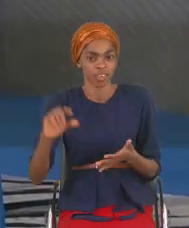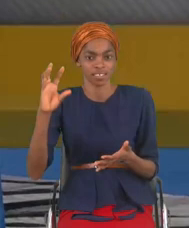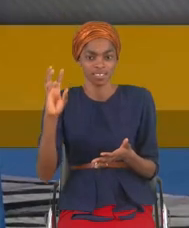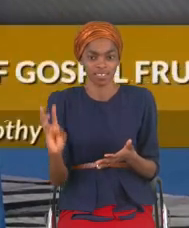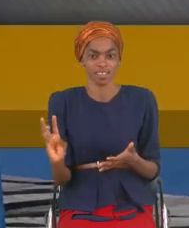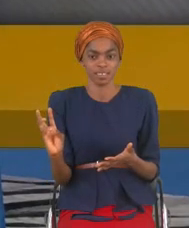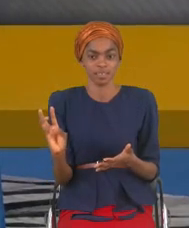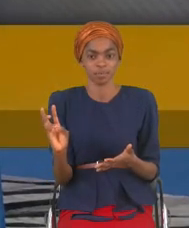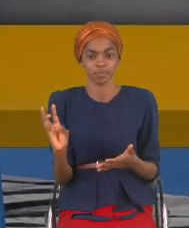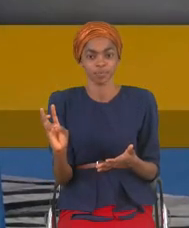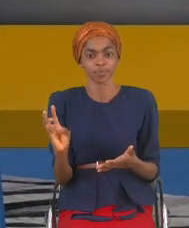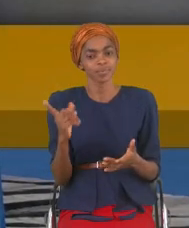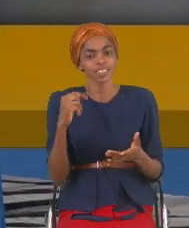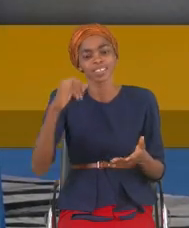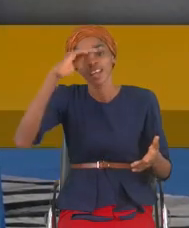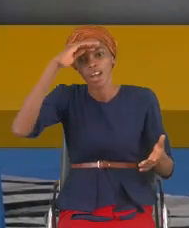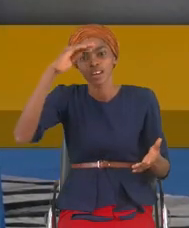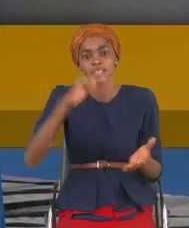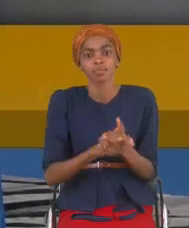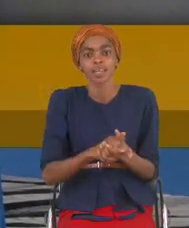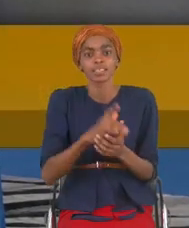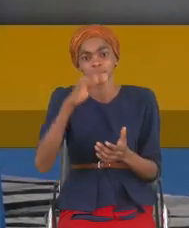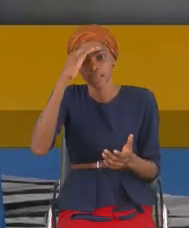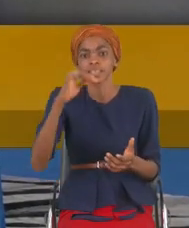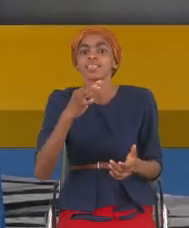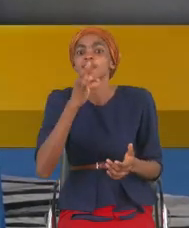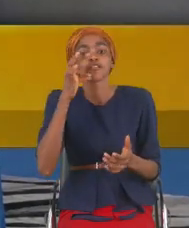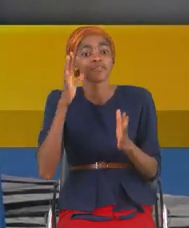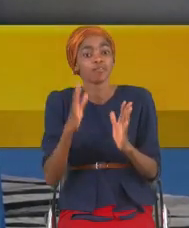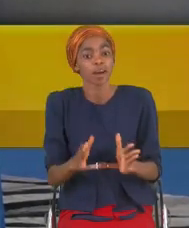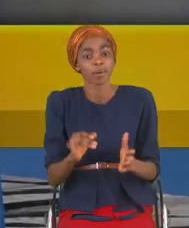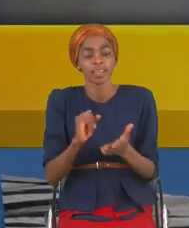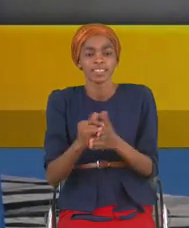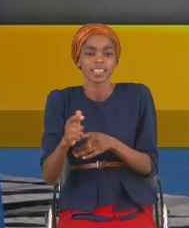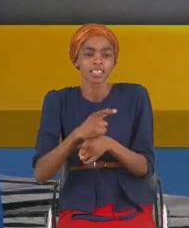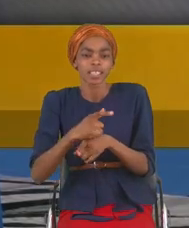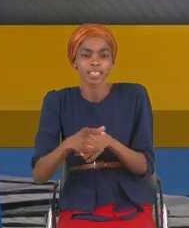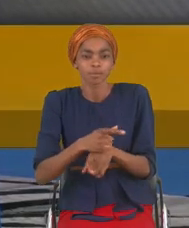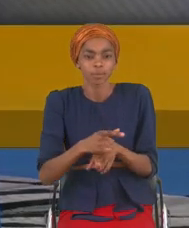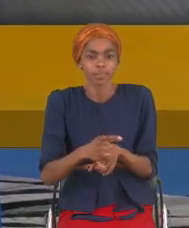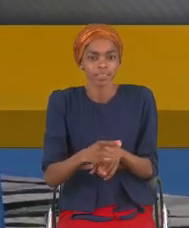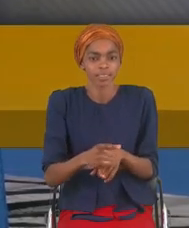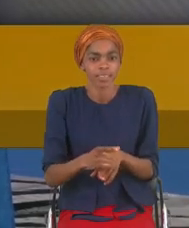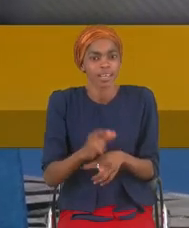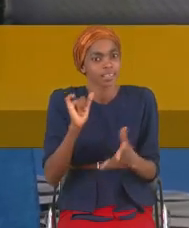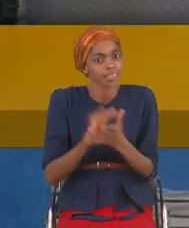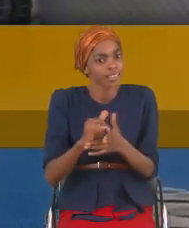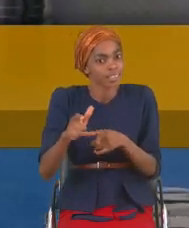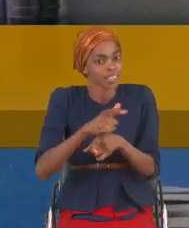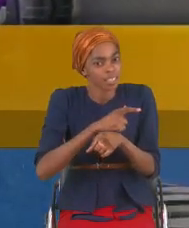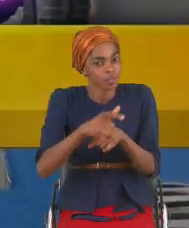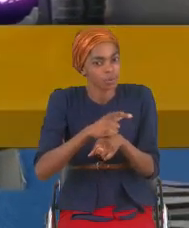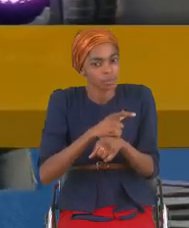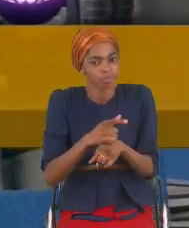says the husband man that liberates that liberates is